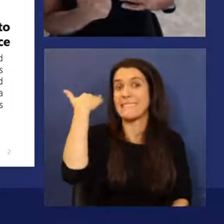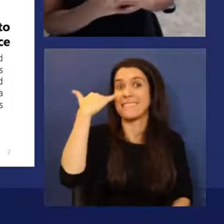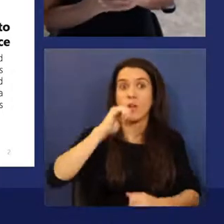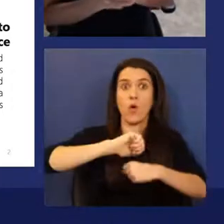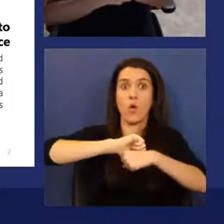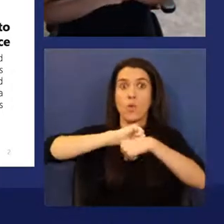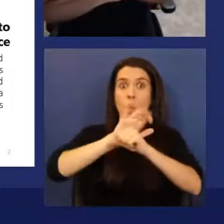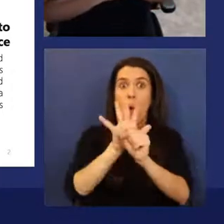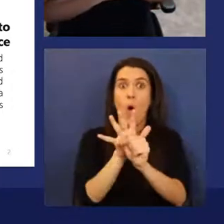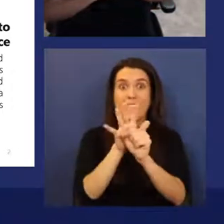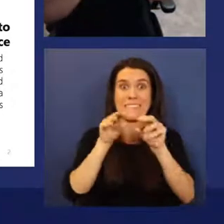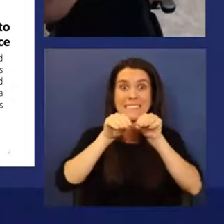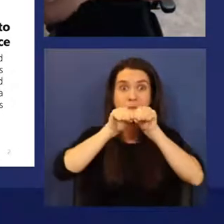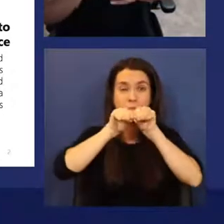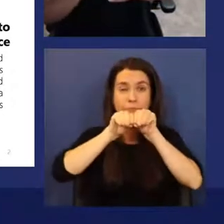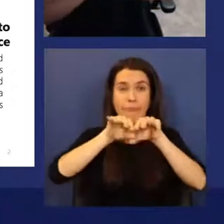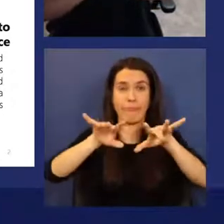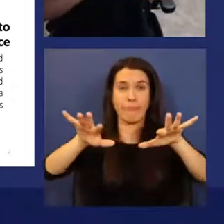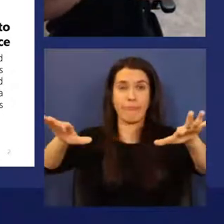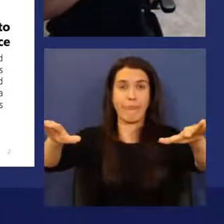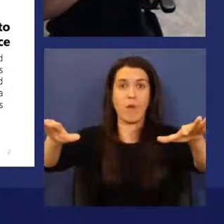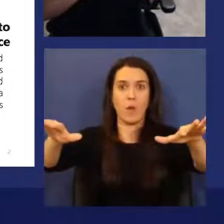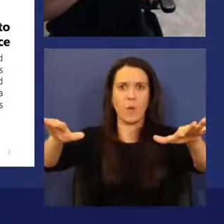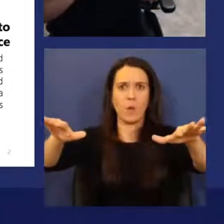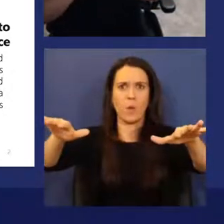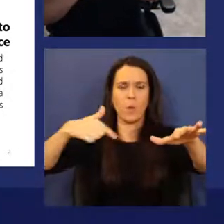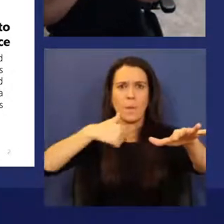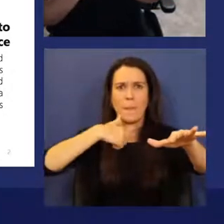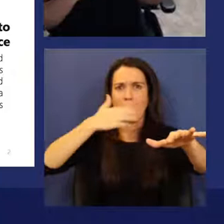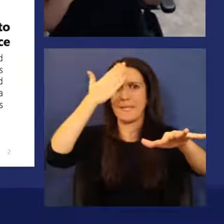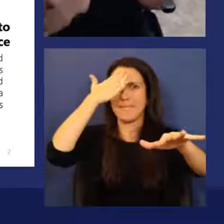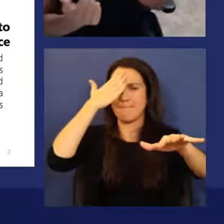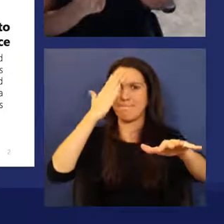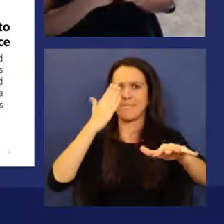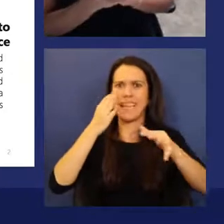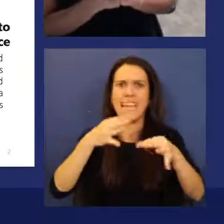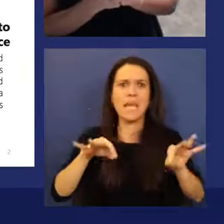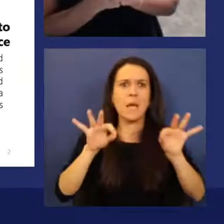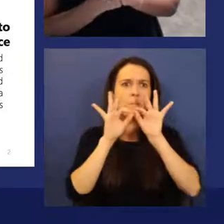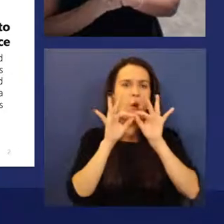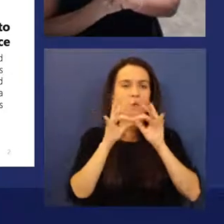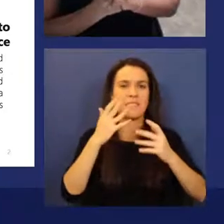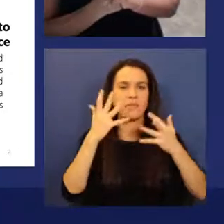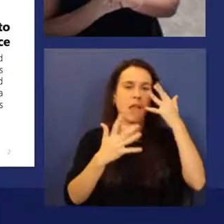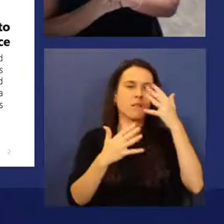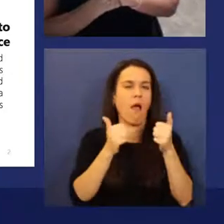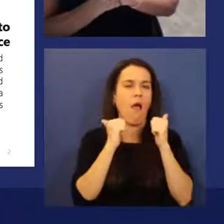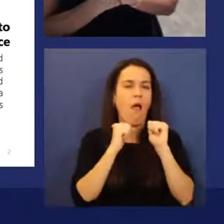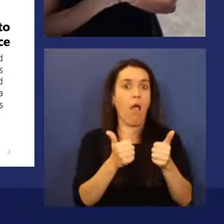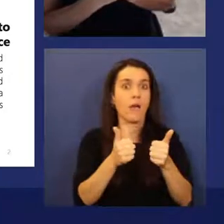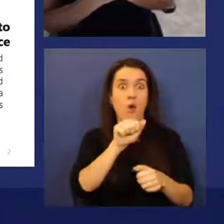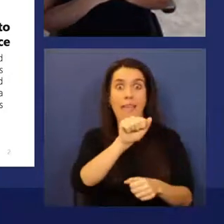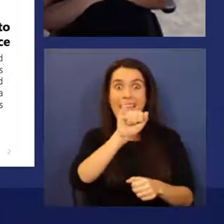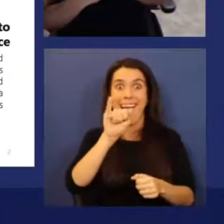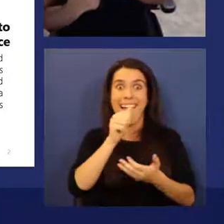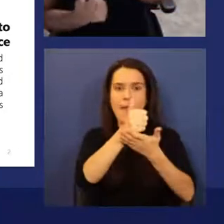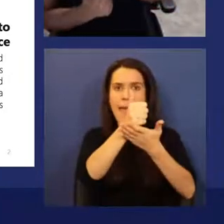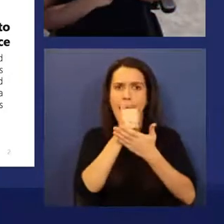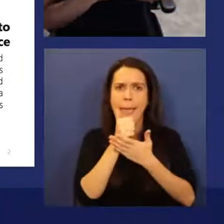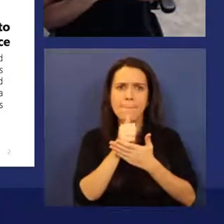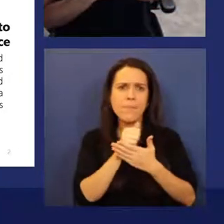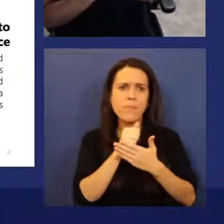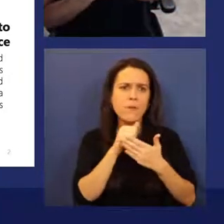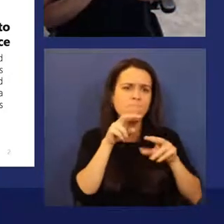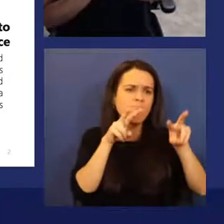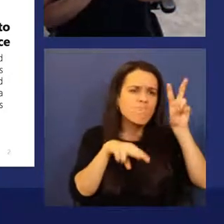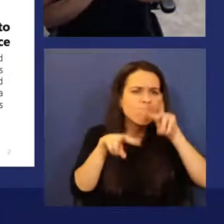we all knew that, you know, we have to have the right data, and when the AI would help us to analyze the data better so that we can